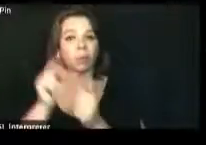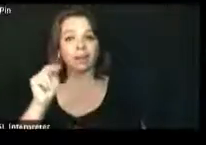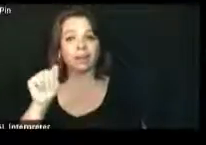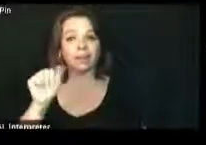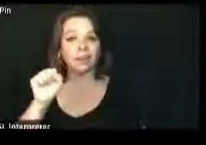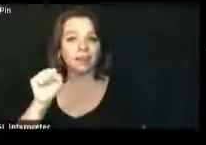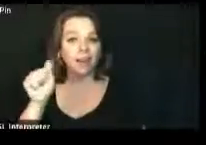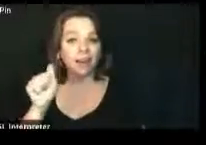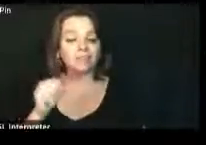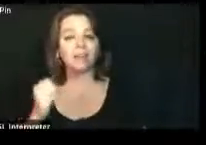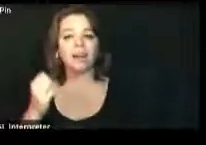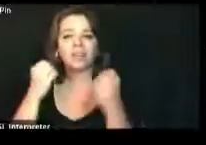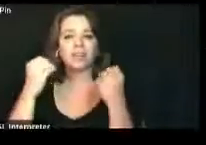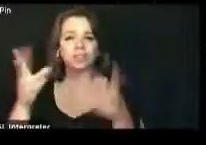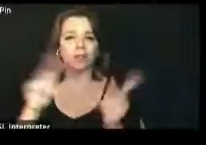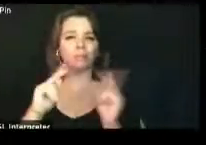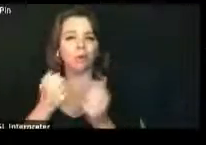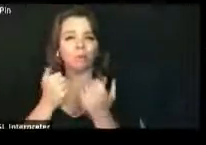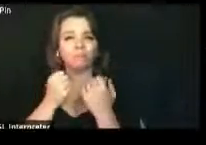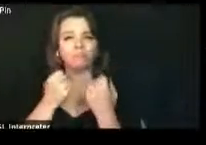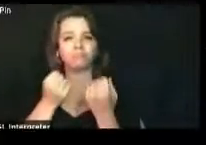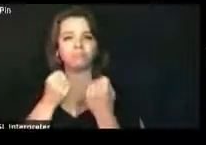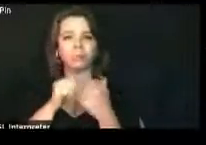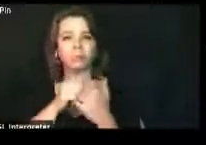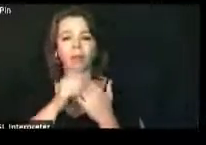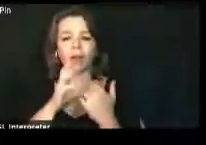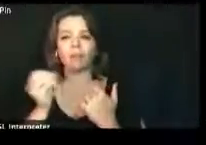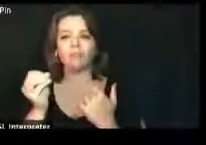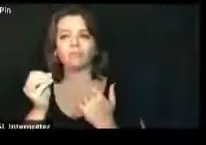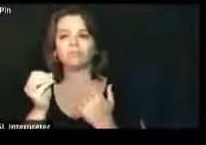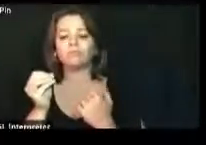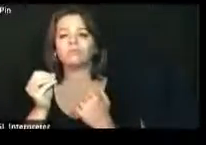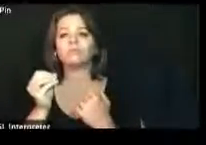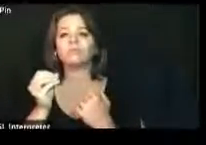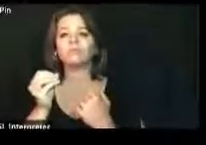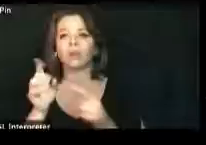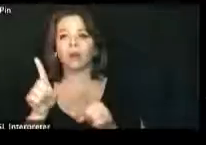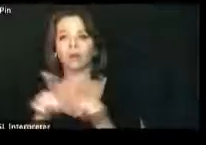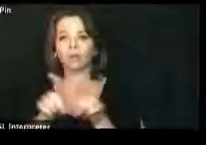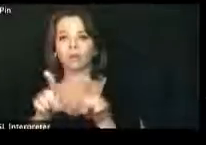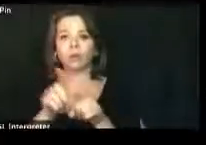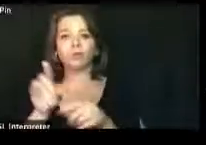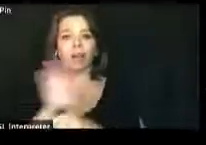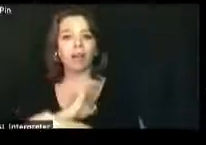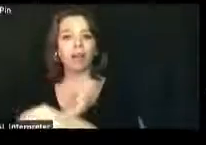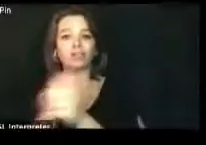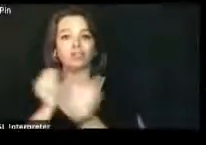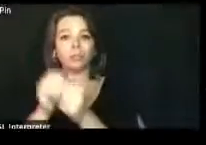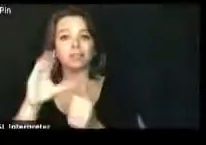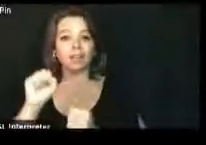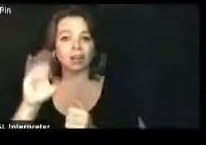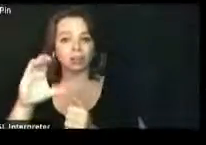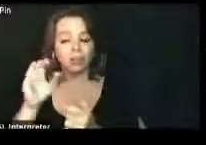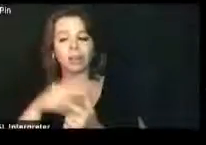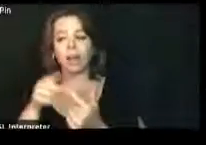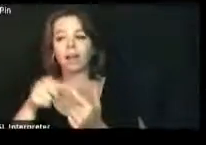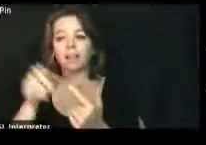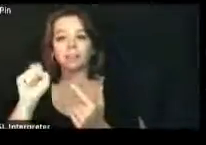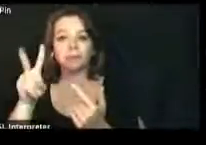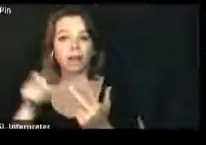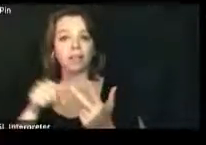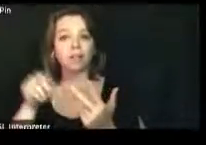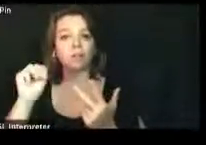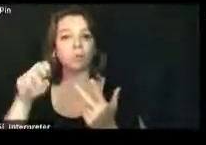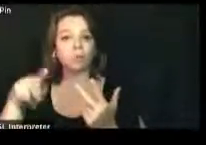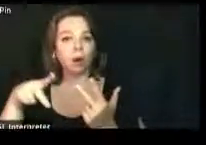happens. Also, for the synergy with Santa Clarita, Simi Valley and Moore Park, we consider